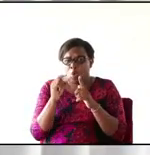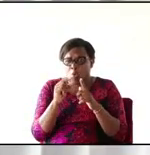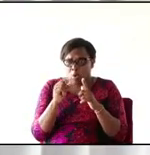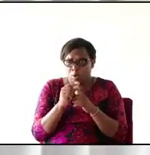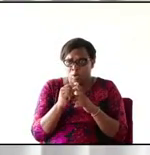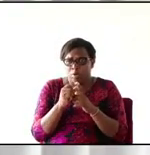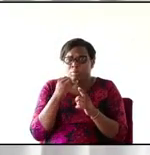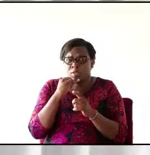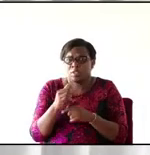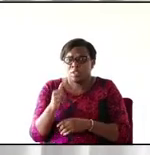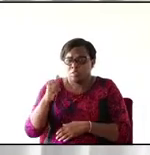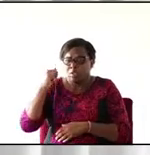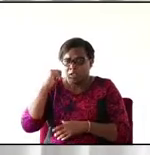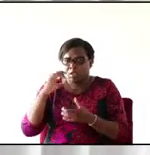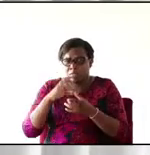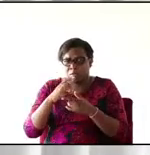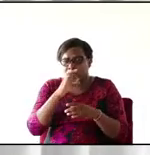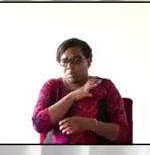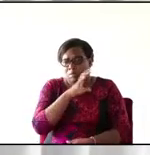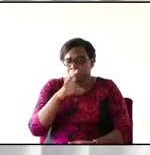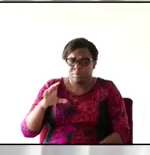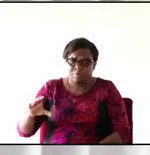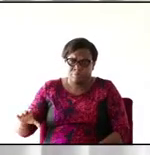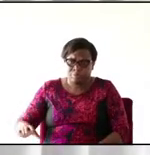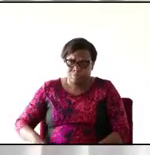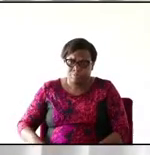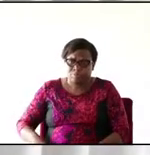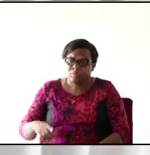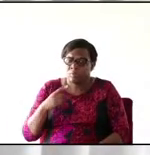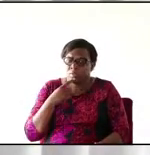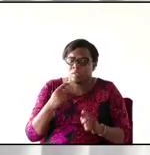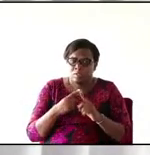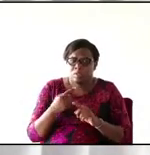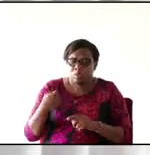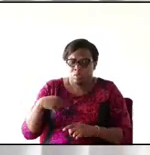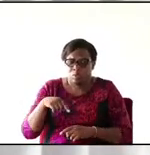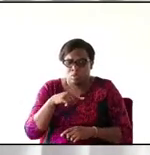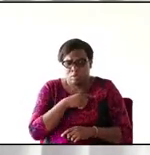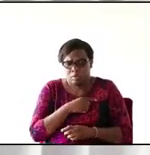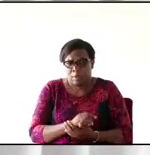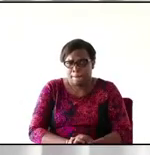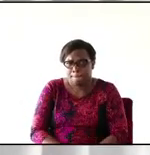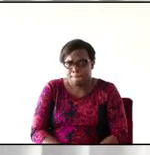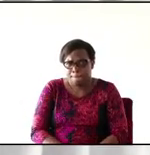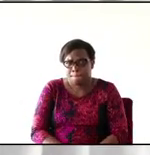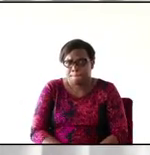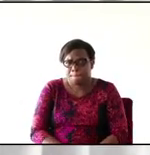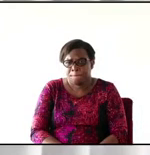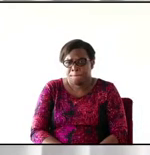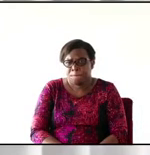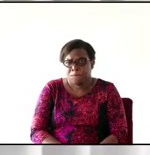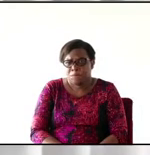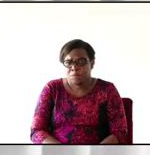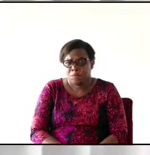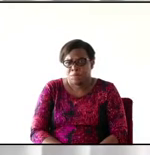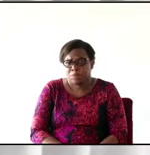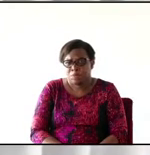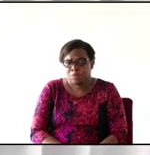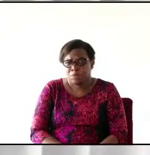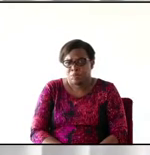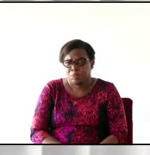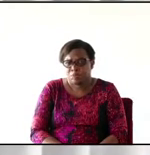the rejection of me. Can I say to us as I close that there is an ease in